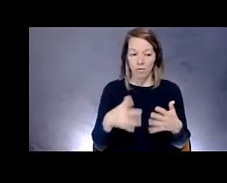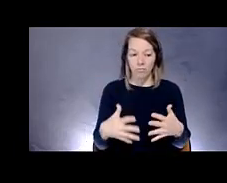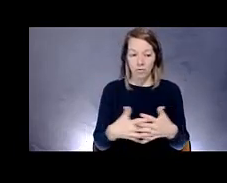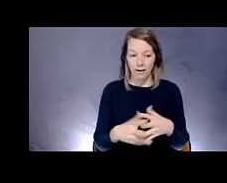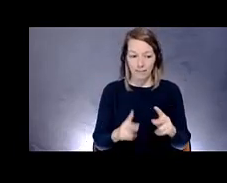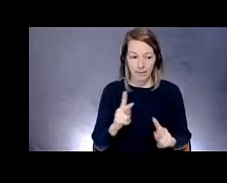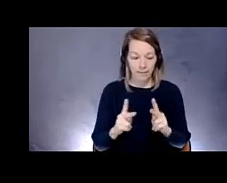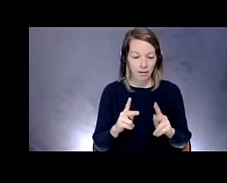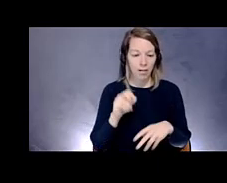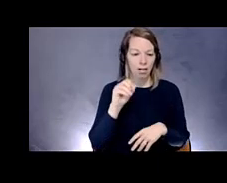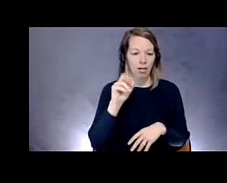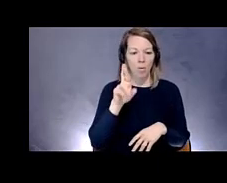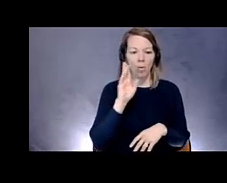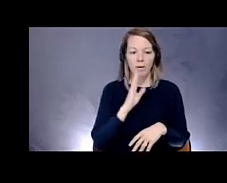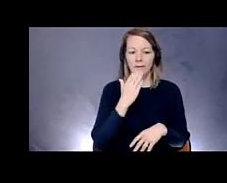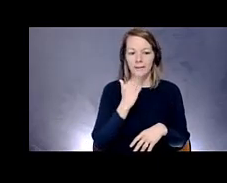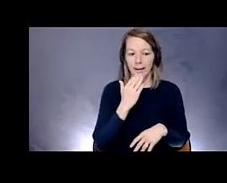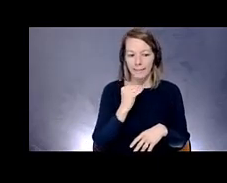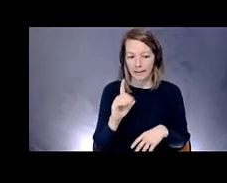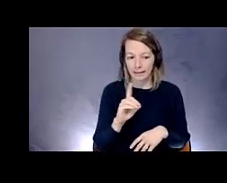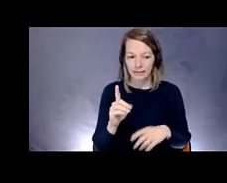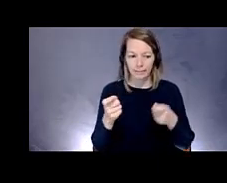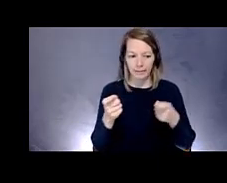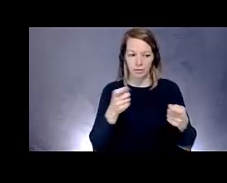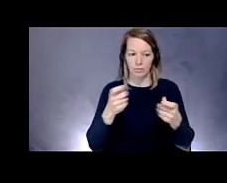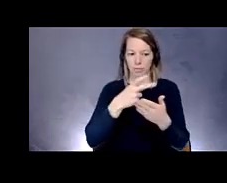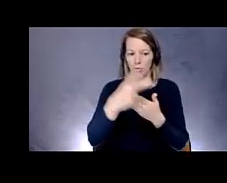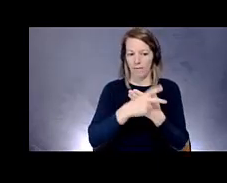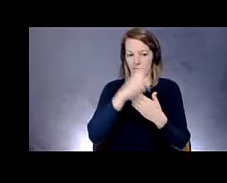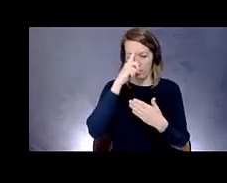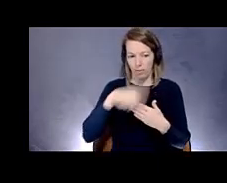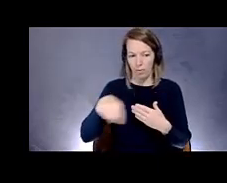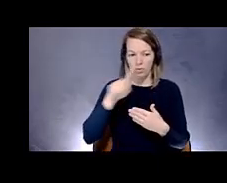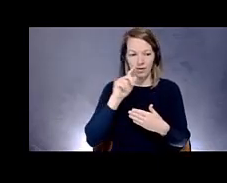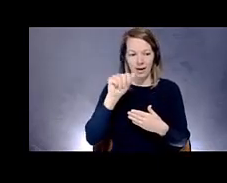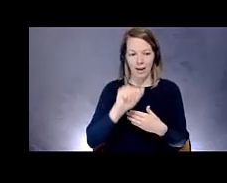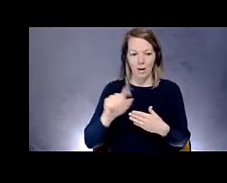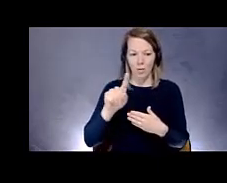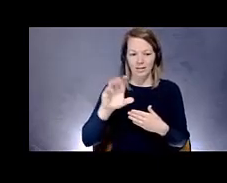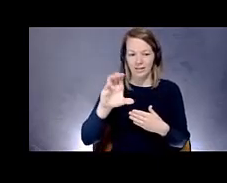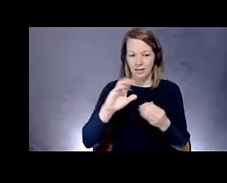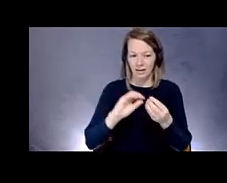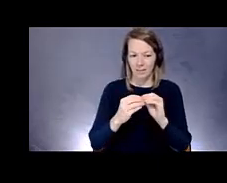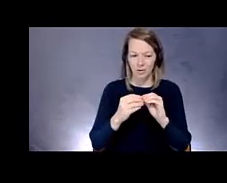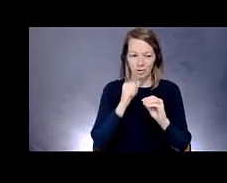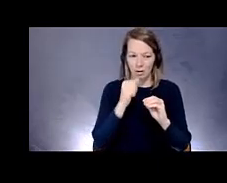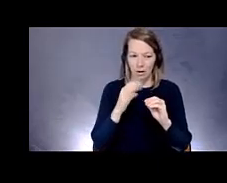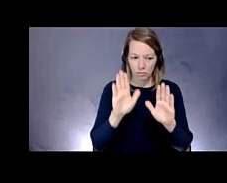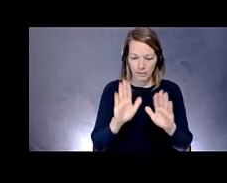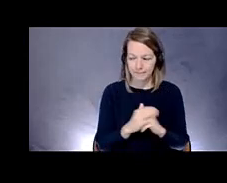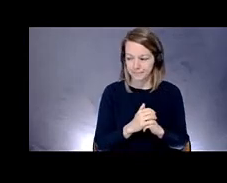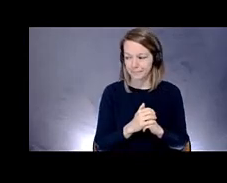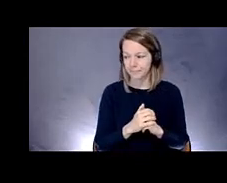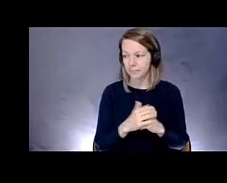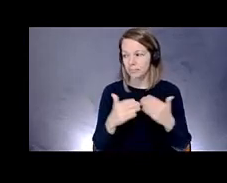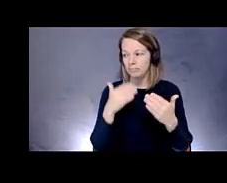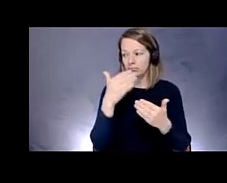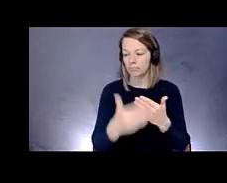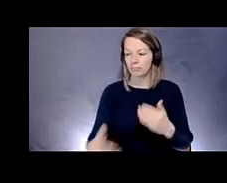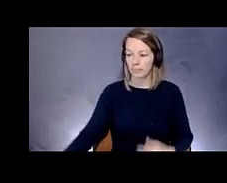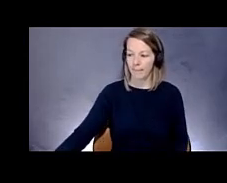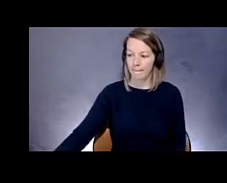people, or diabetes management programs to those whose A1C metrics are not in line. Next slide,